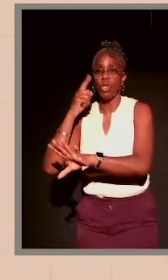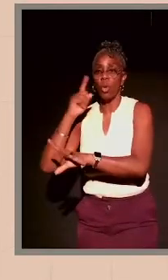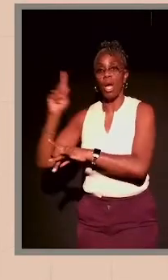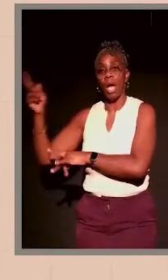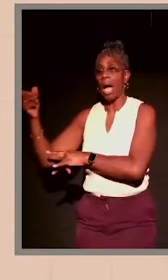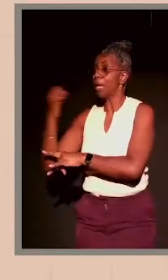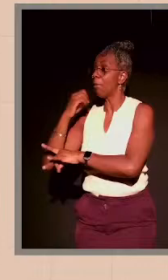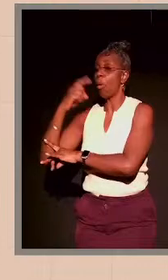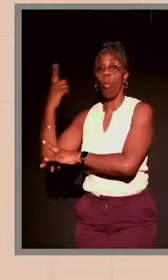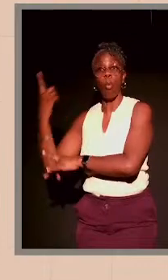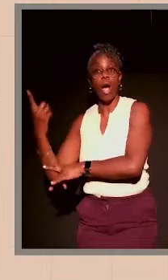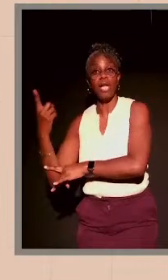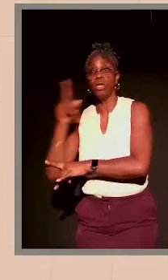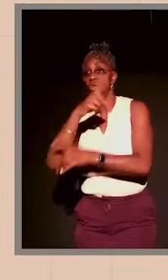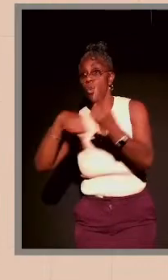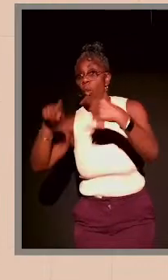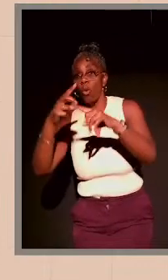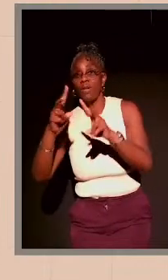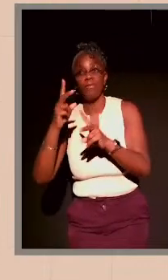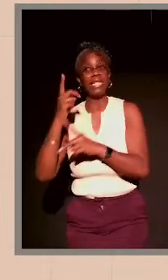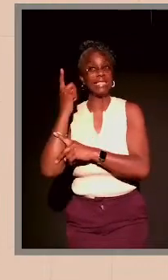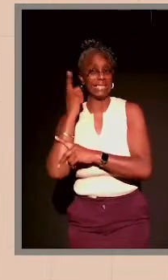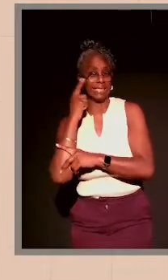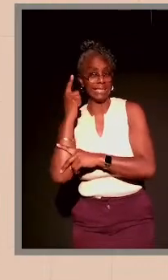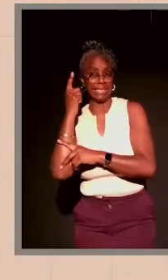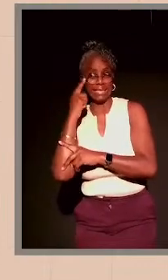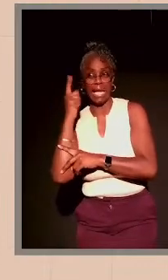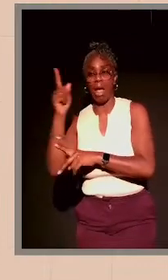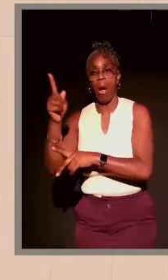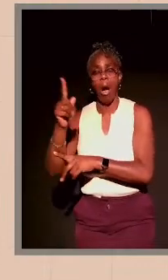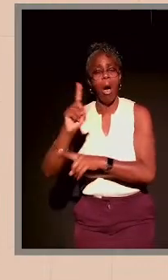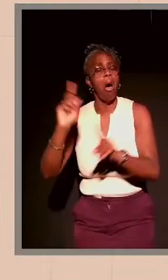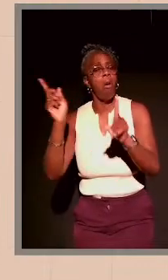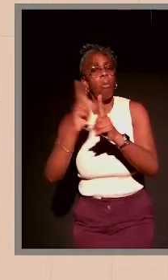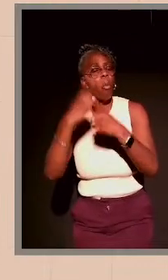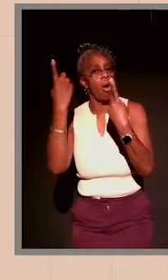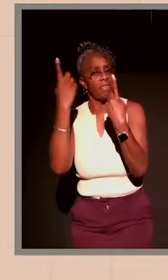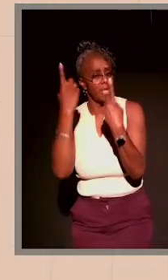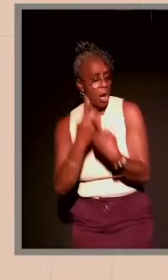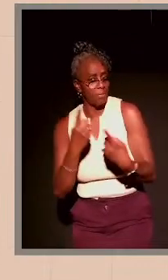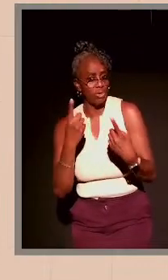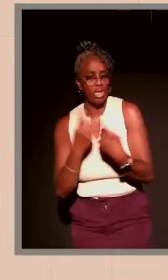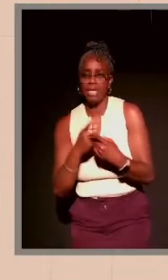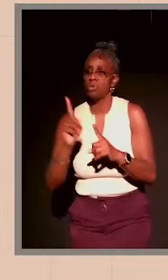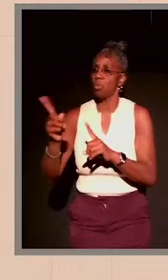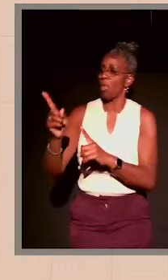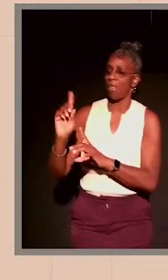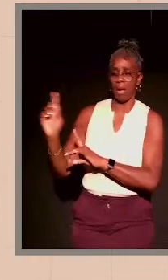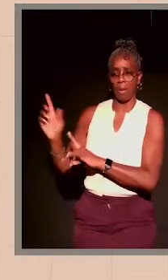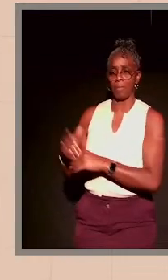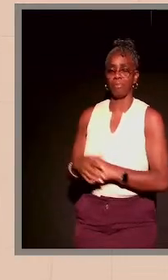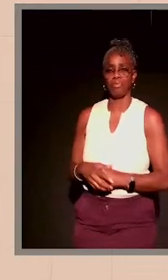the audience could see what the objects in MAX actually look like.